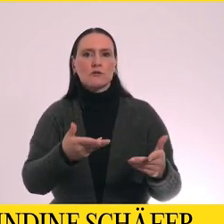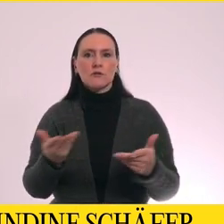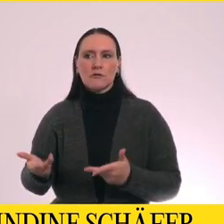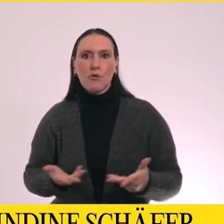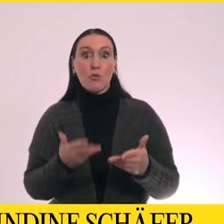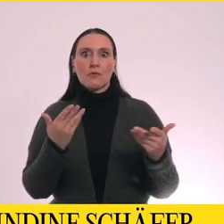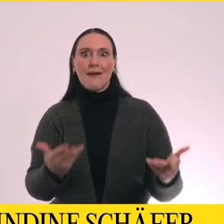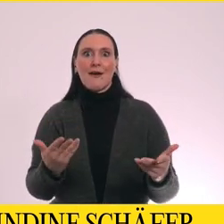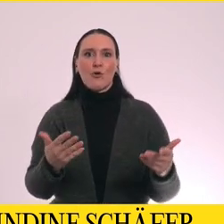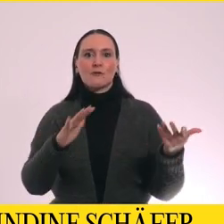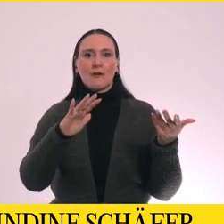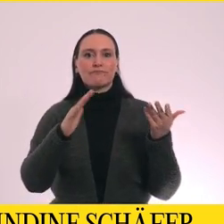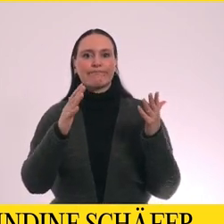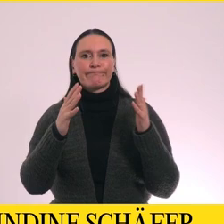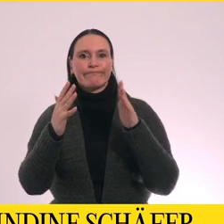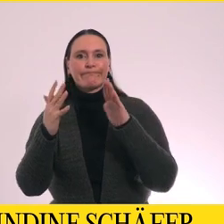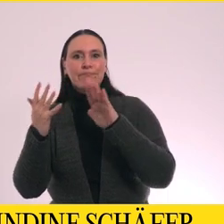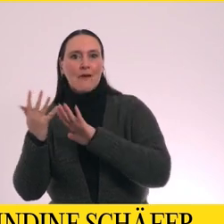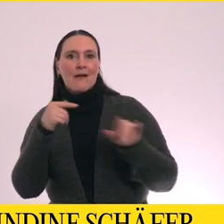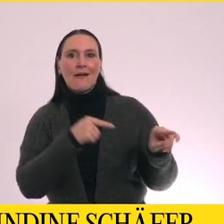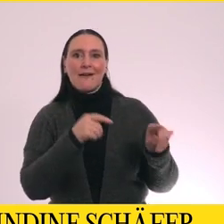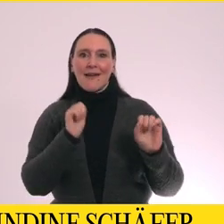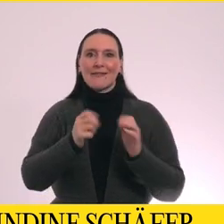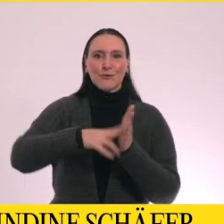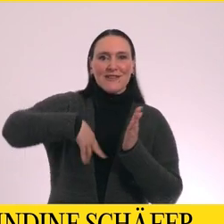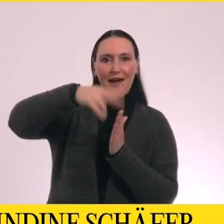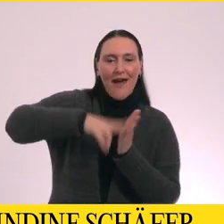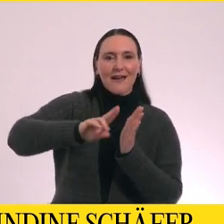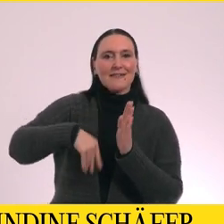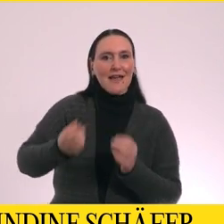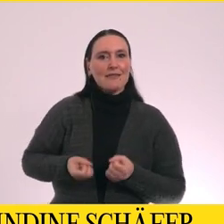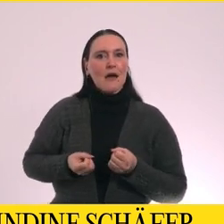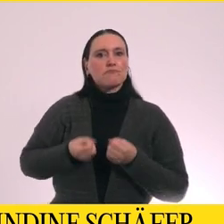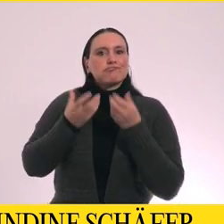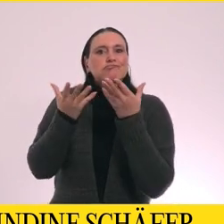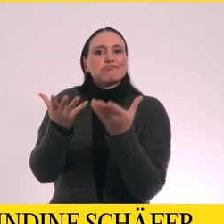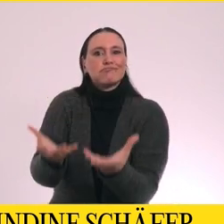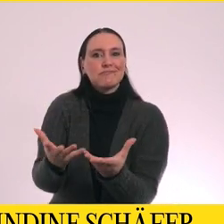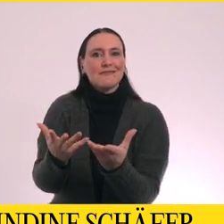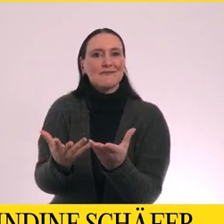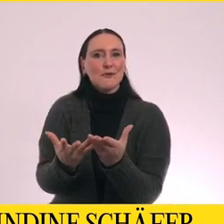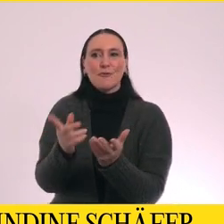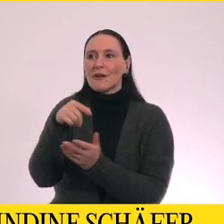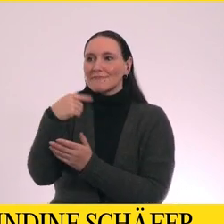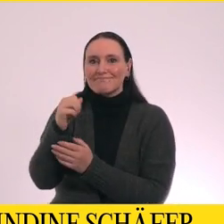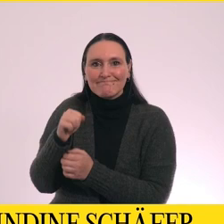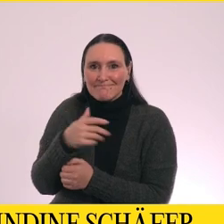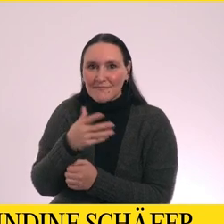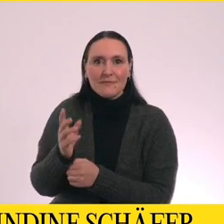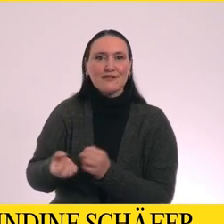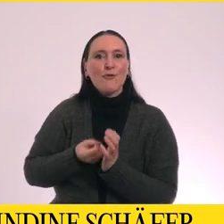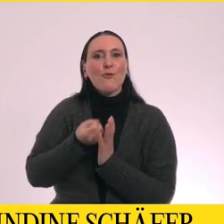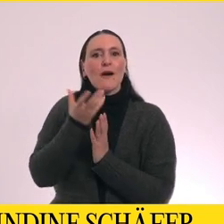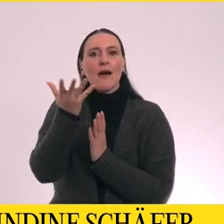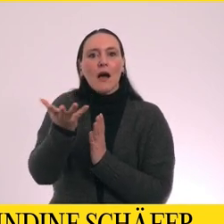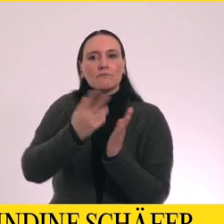years as well. Carl's been here for about 7-8 years. That's a fair amount of time. And although his